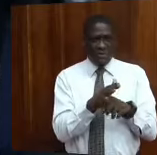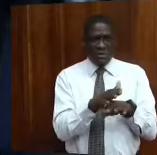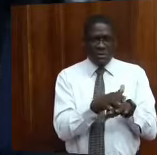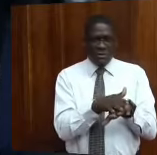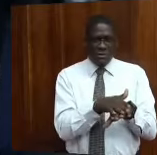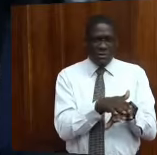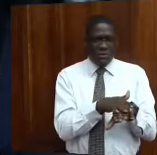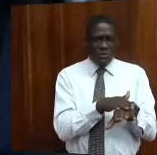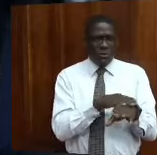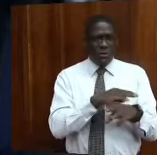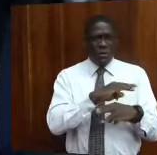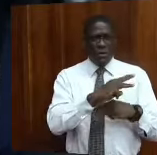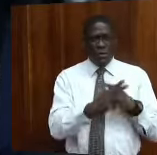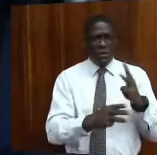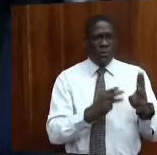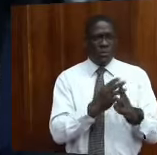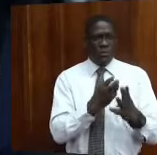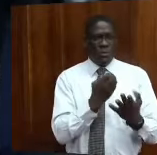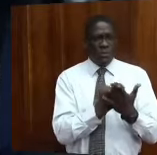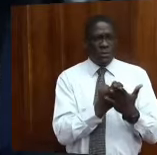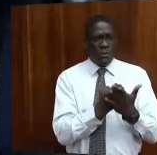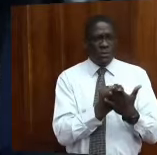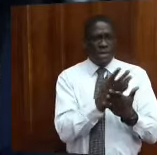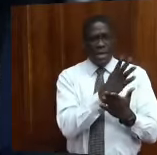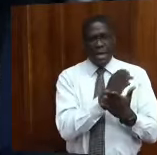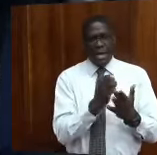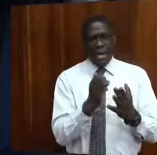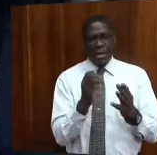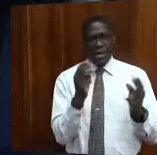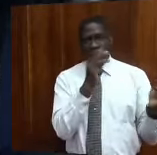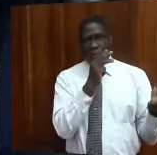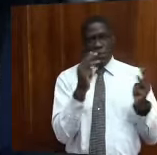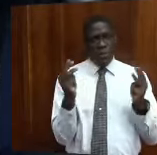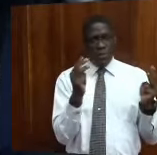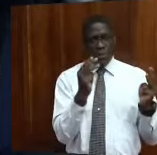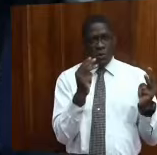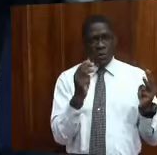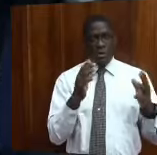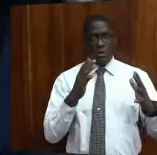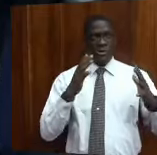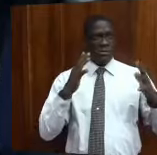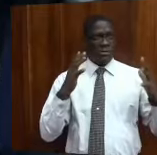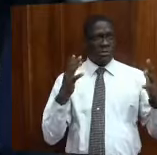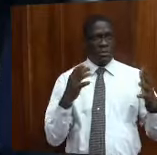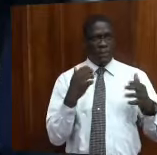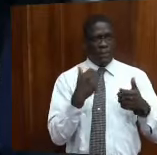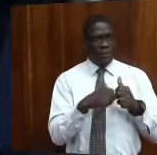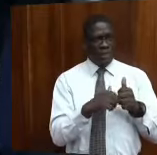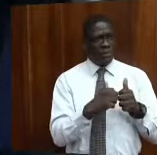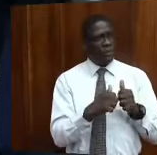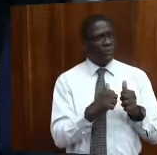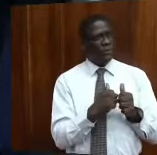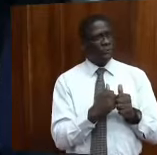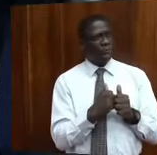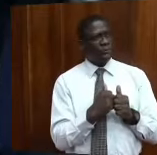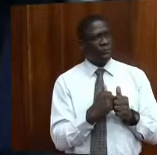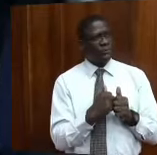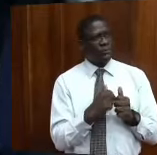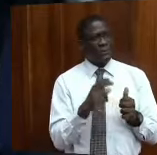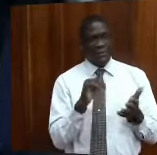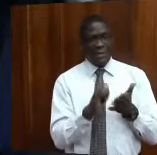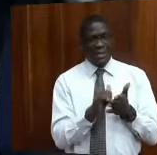and a slowed down world economy and a European war of global proportions that has seen record levels of inflation, which rises